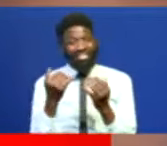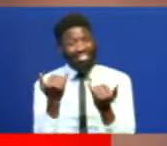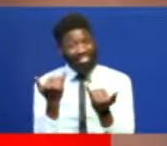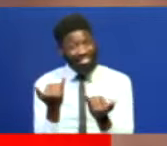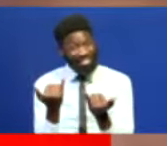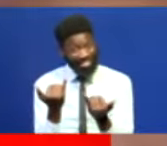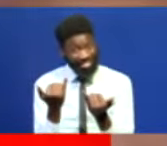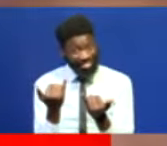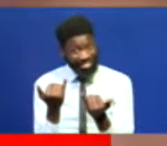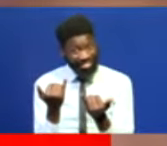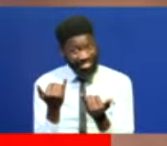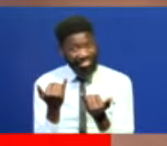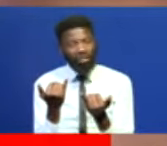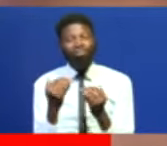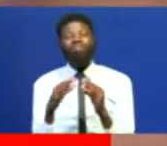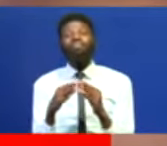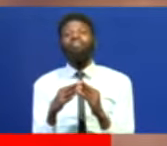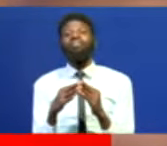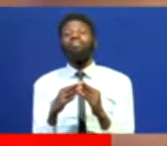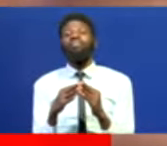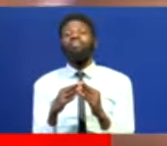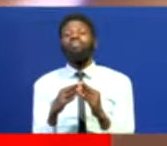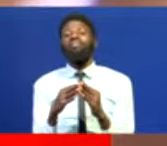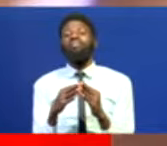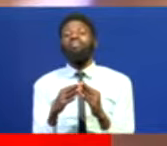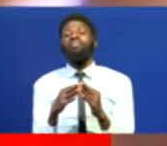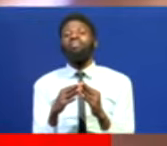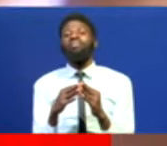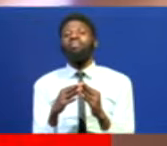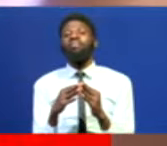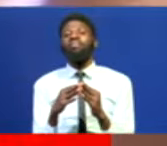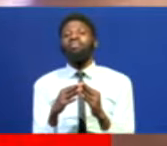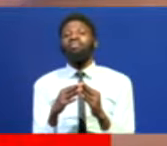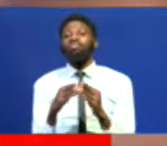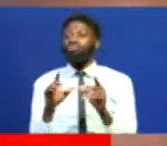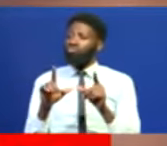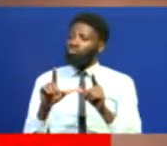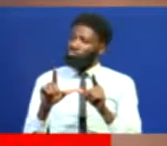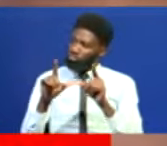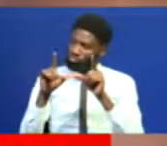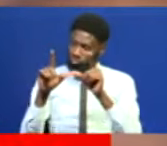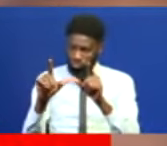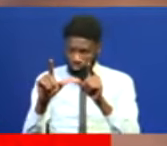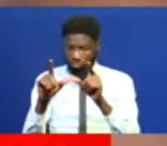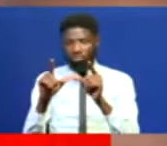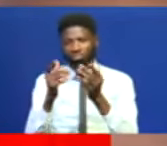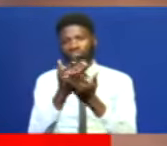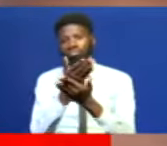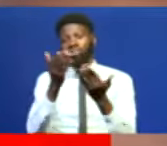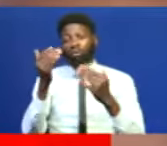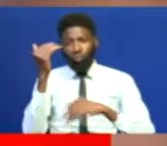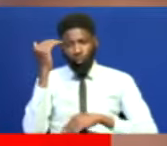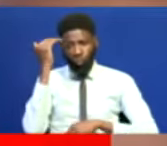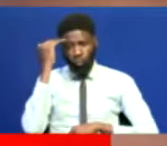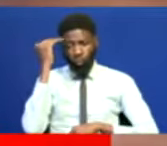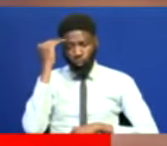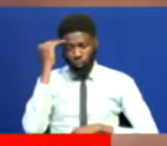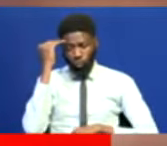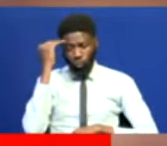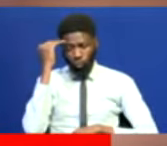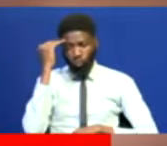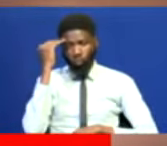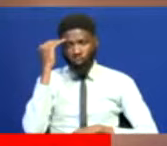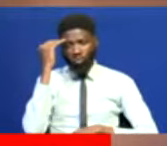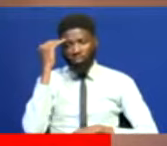wherefore, by this presence, be it known that in exercise of the powers